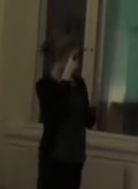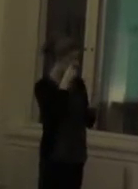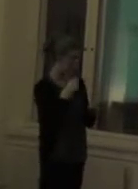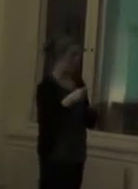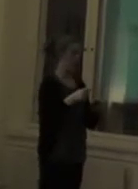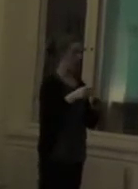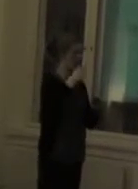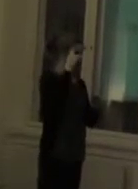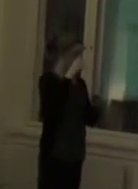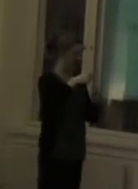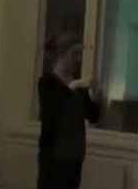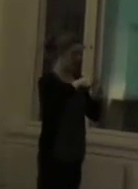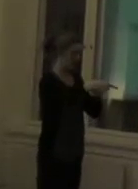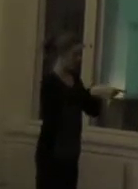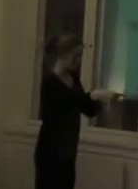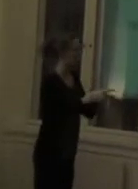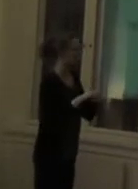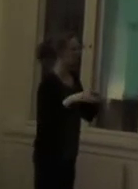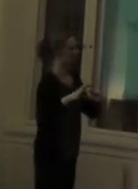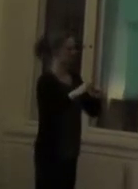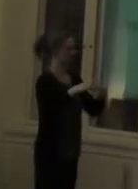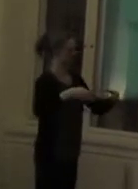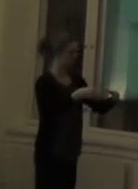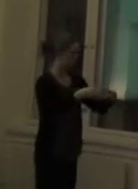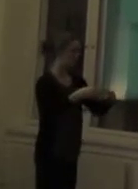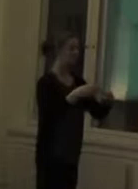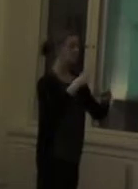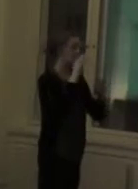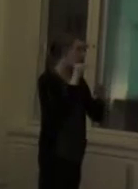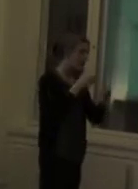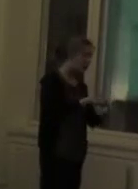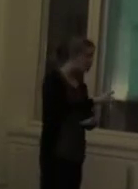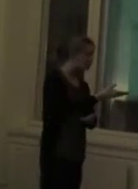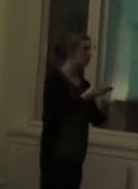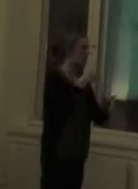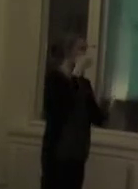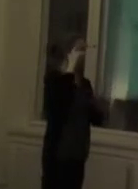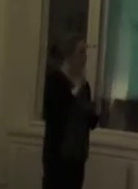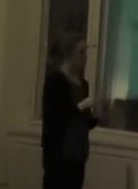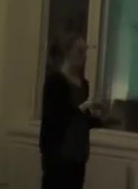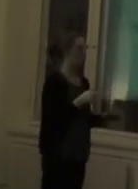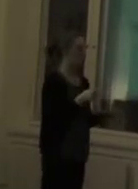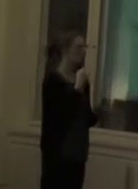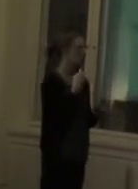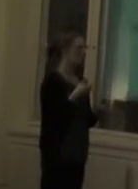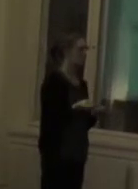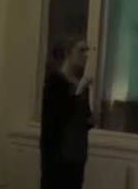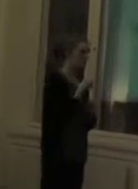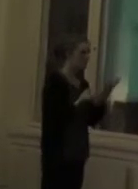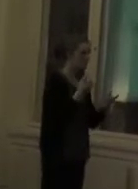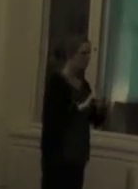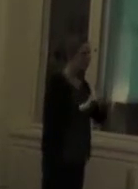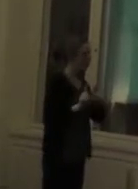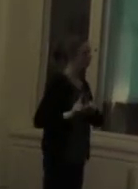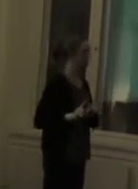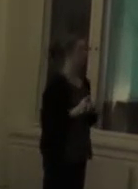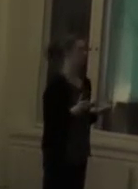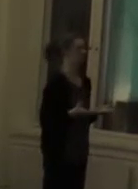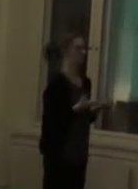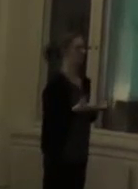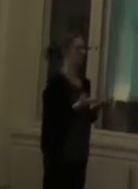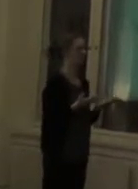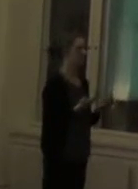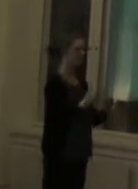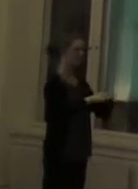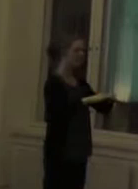other people, and they talk, they communicate, they brainstorm together, and just having a